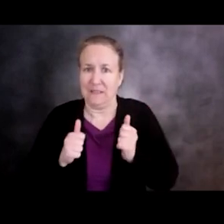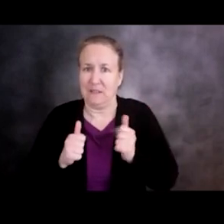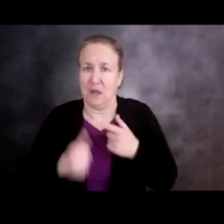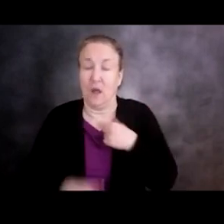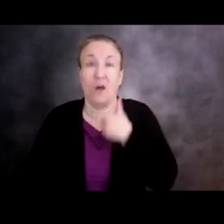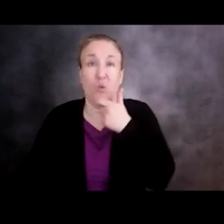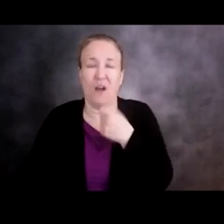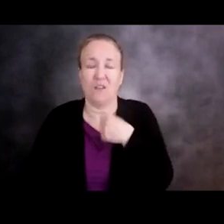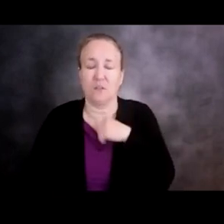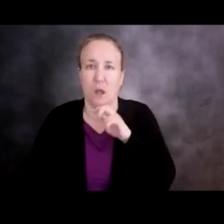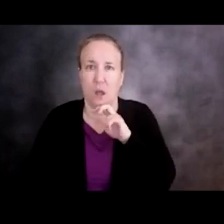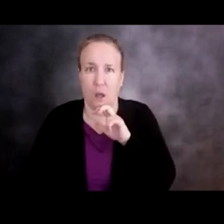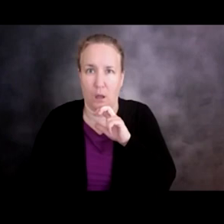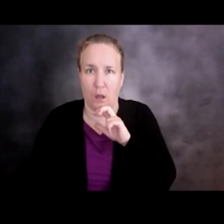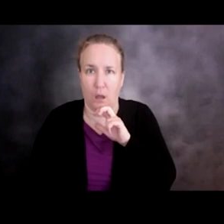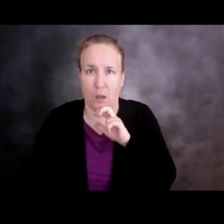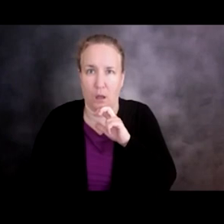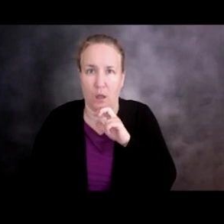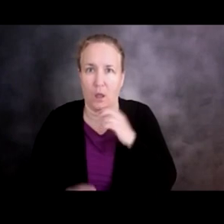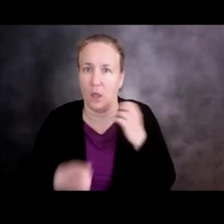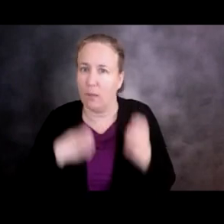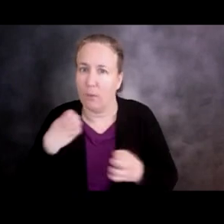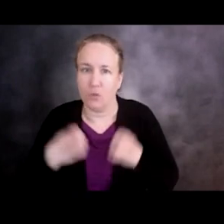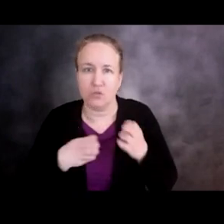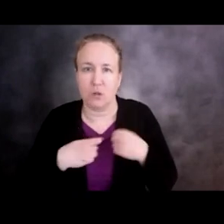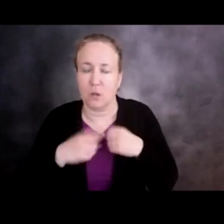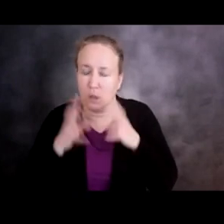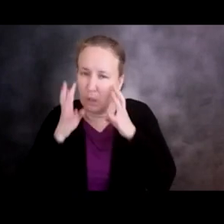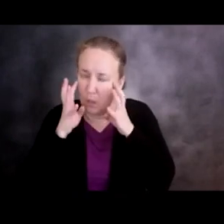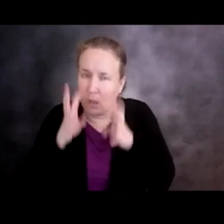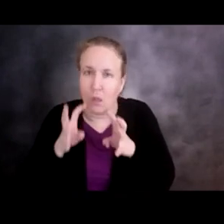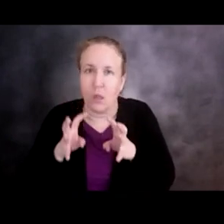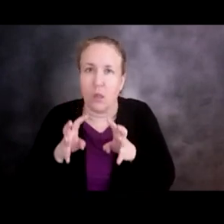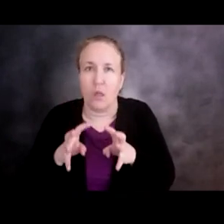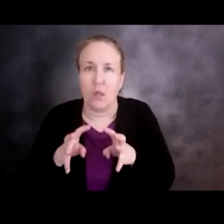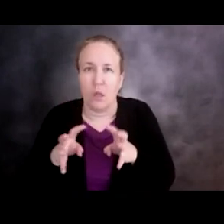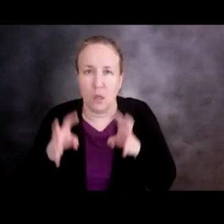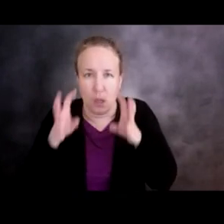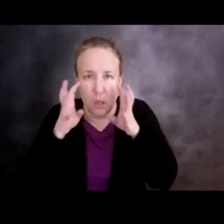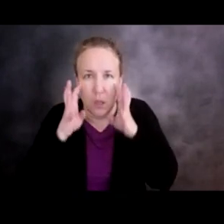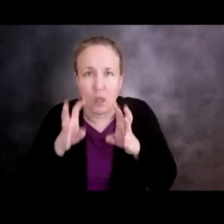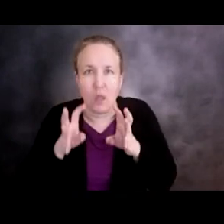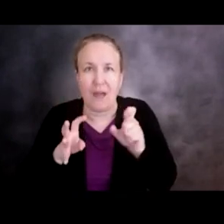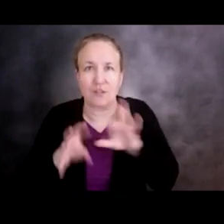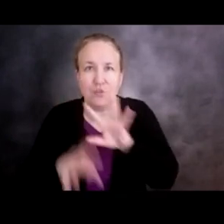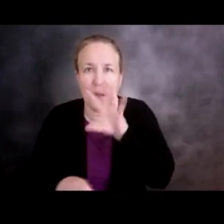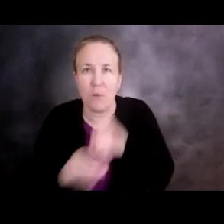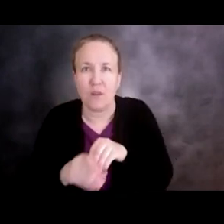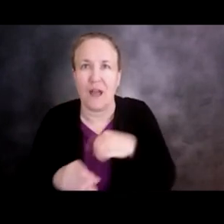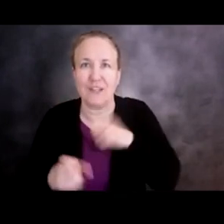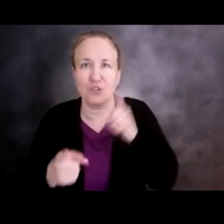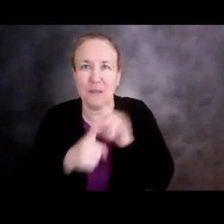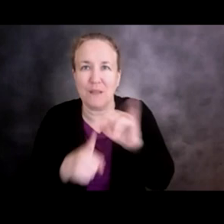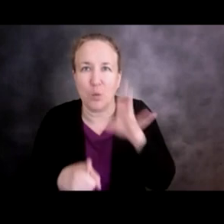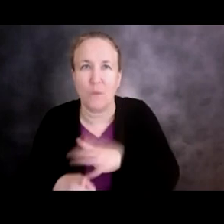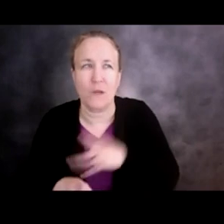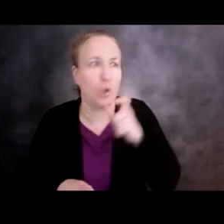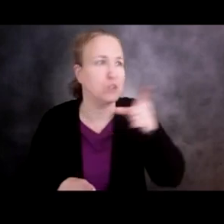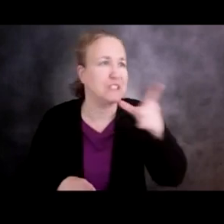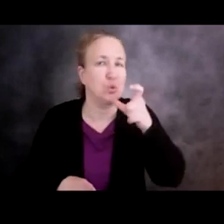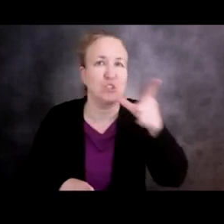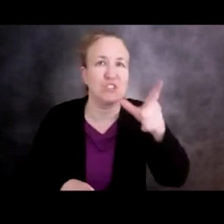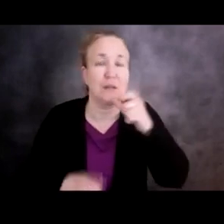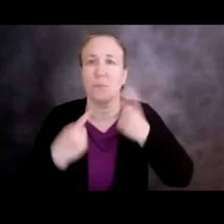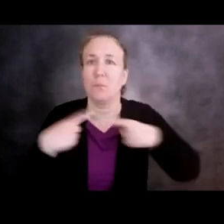speechless, emotional, and like in tears. And I was like, I need to get in this piece, I need to meet this woman, like who is she? And then she